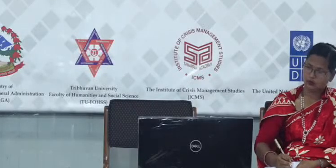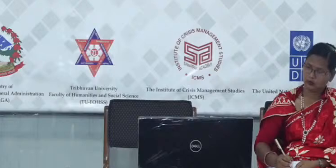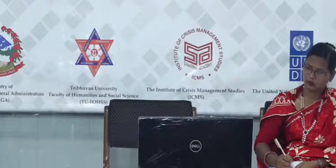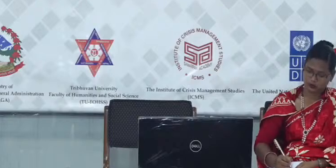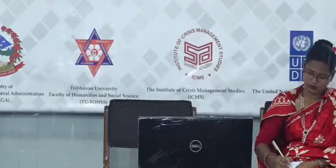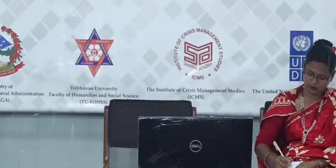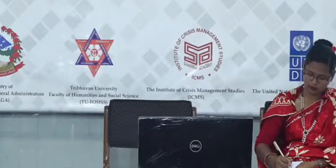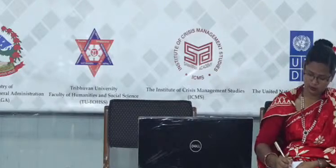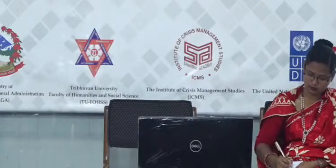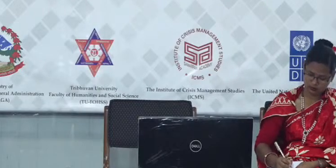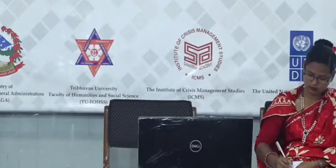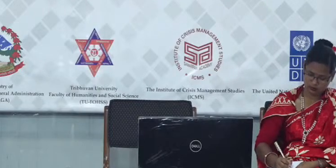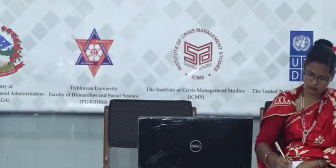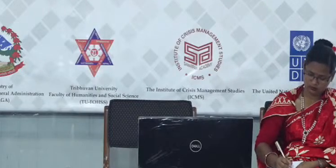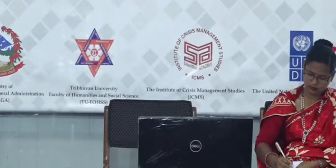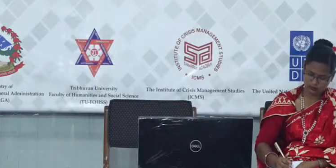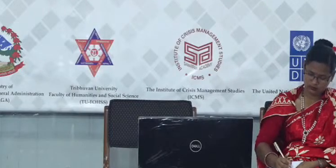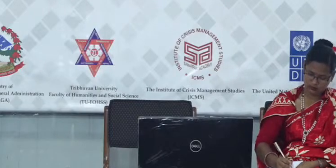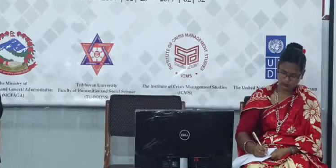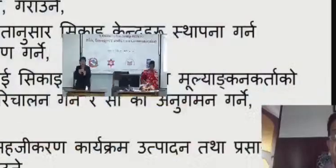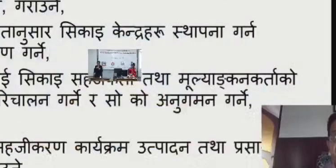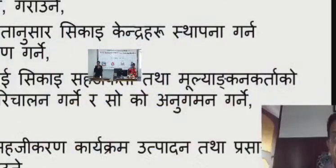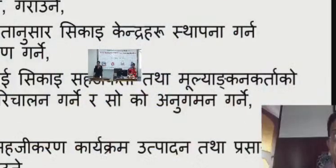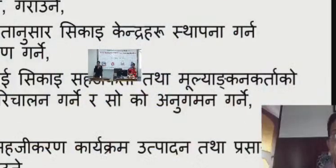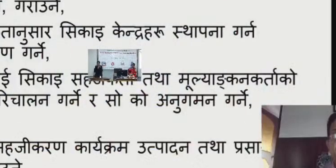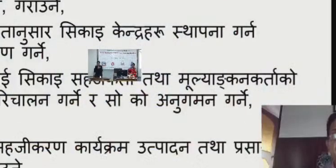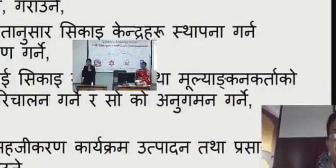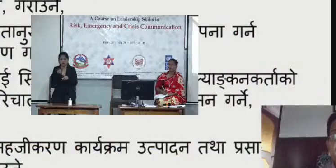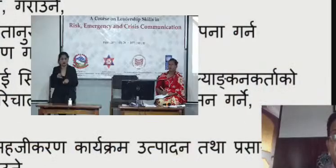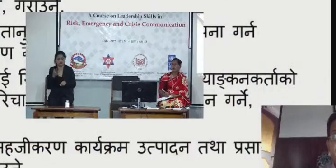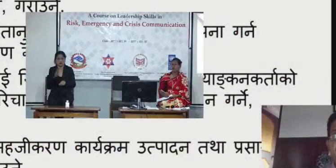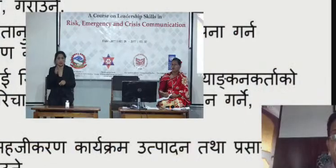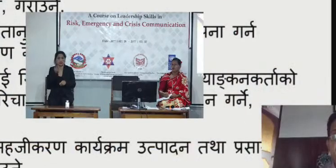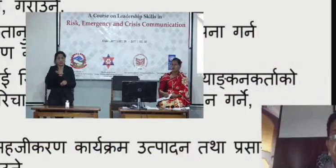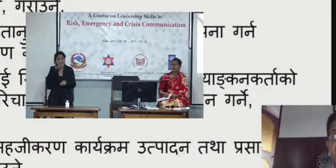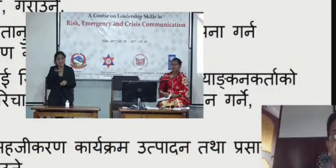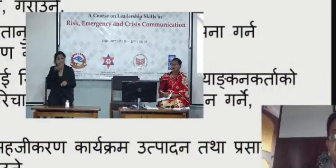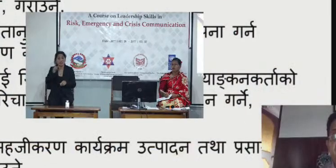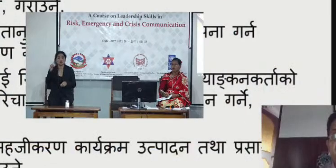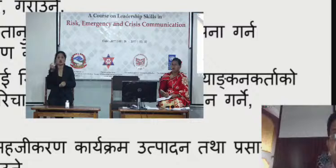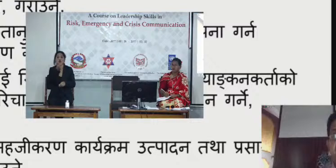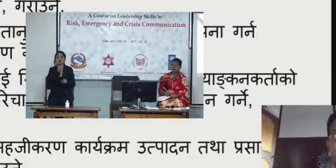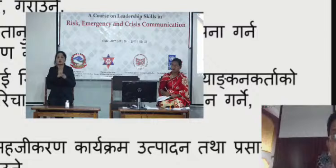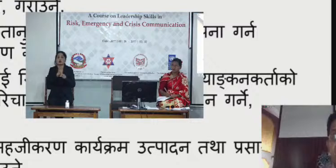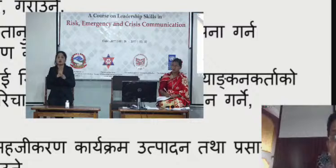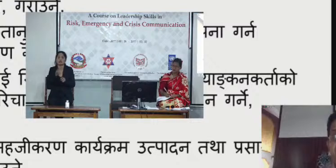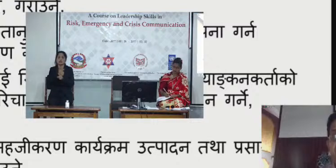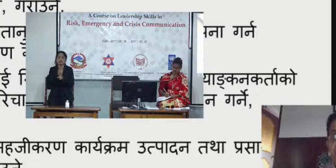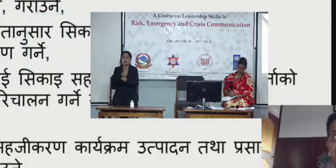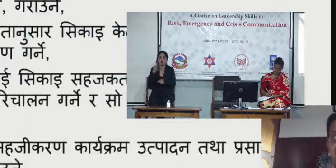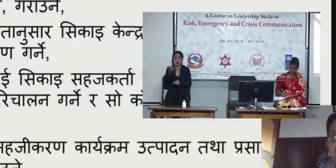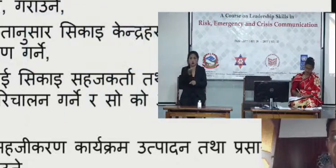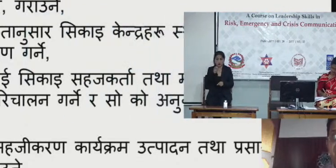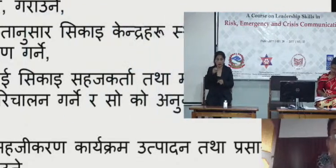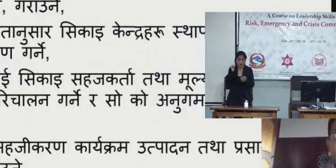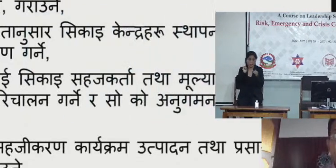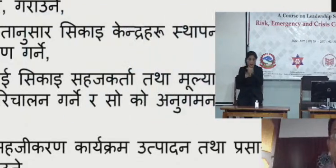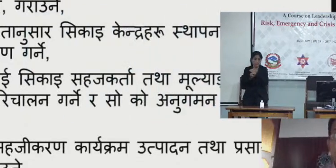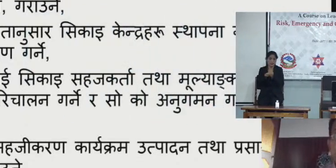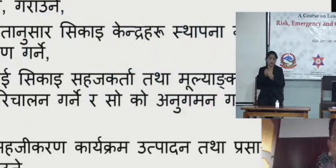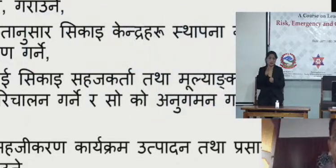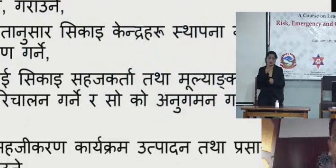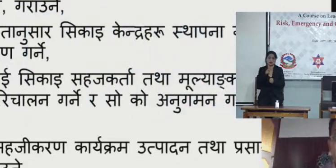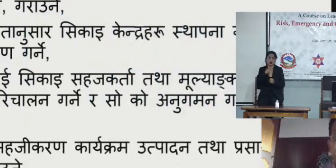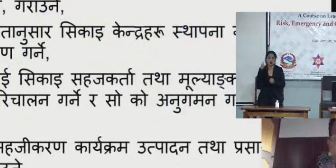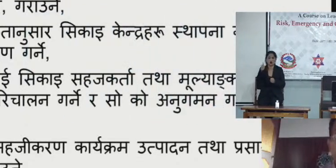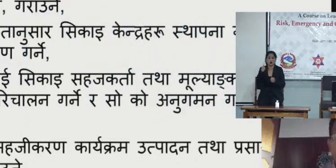the learning facilitation, teachers can be designated. We can ask for the monitoring, and for the facilitations, we can